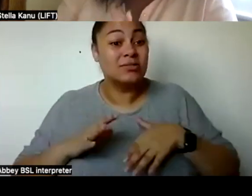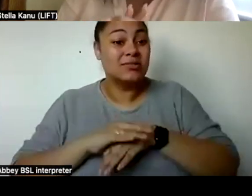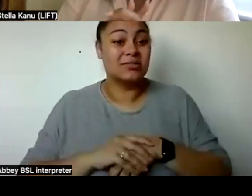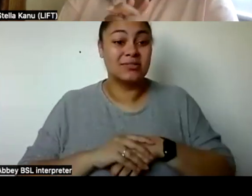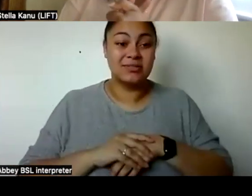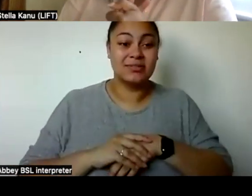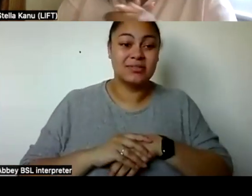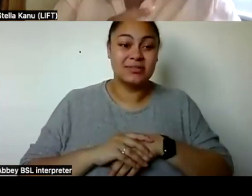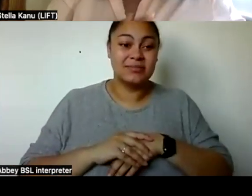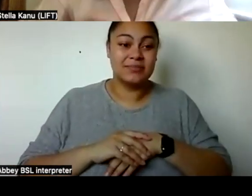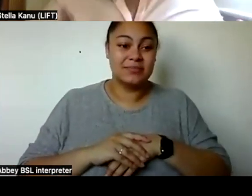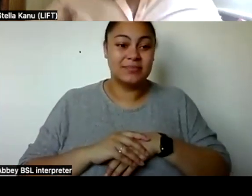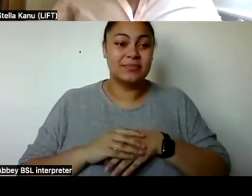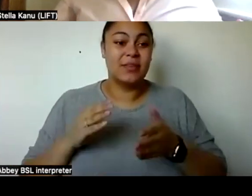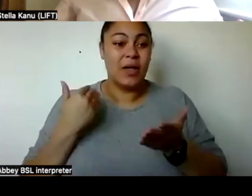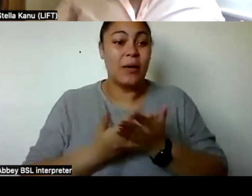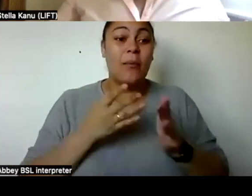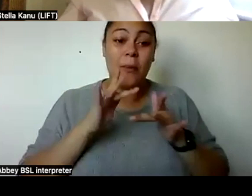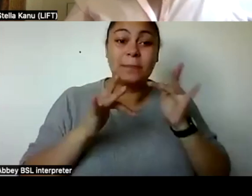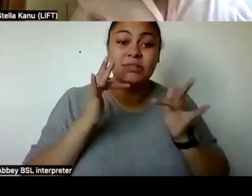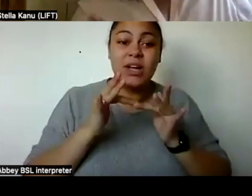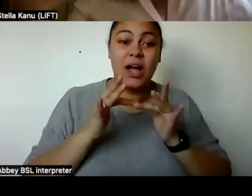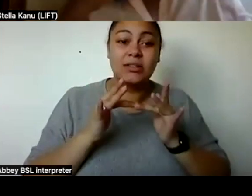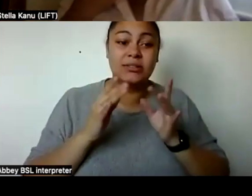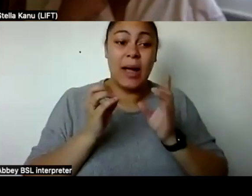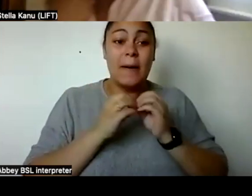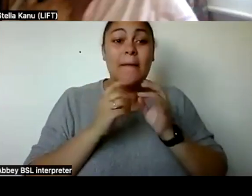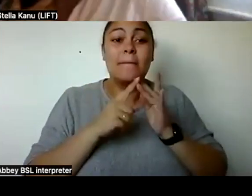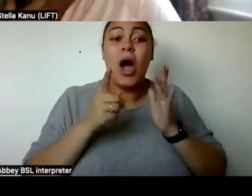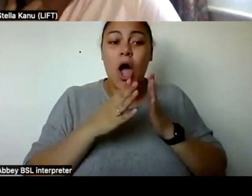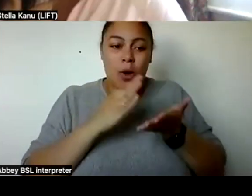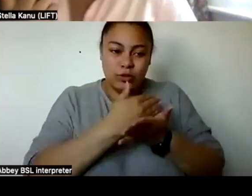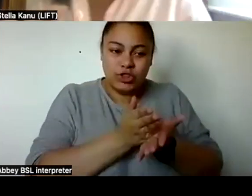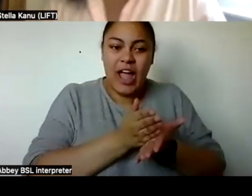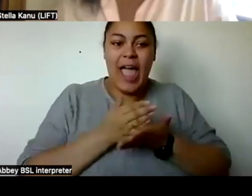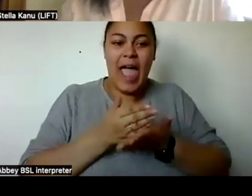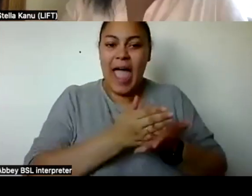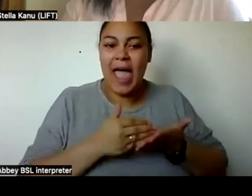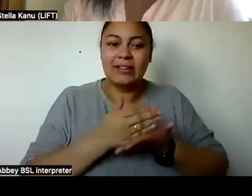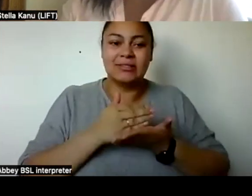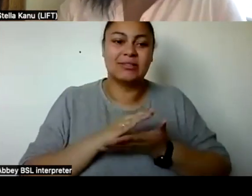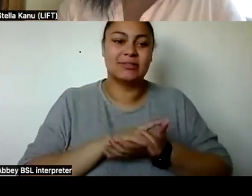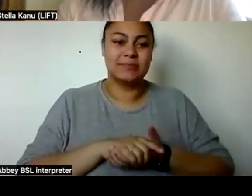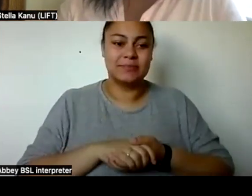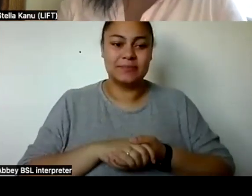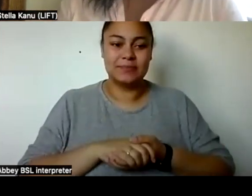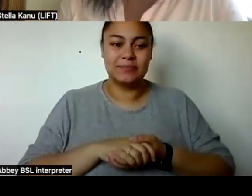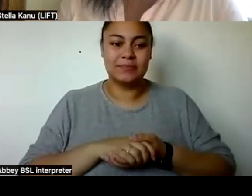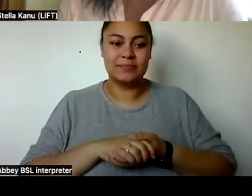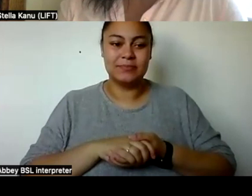their biogs are shared, there's all this space created for this welcome. And this opportunity also to